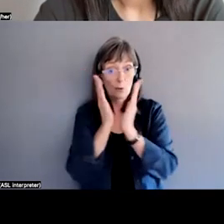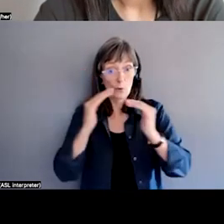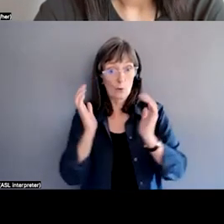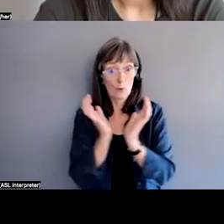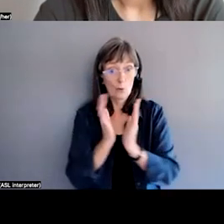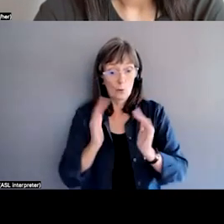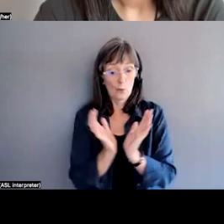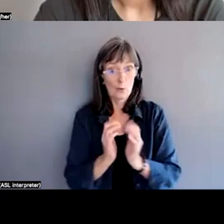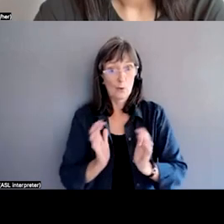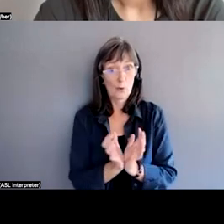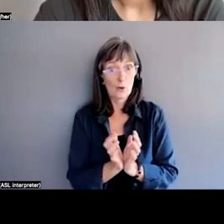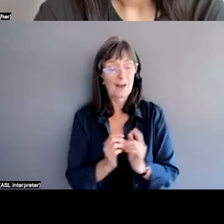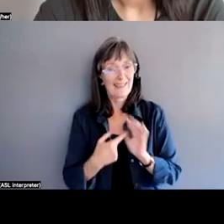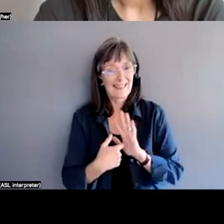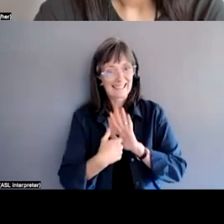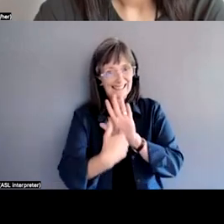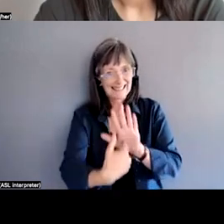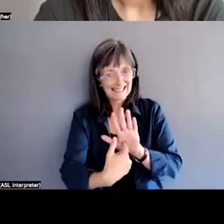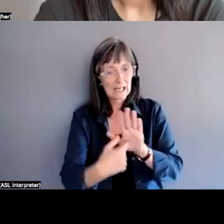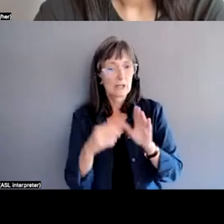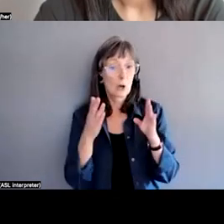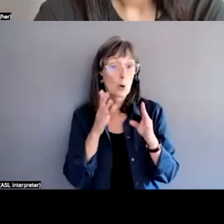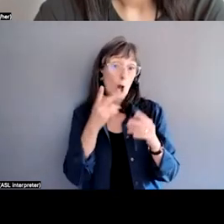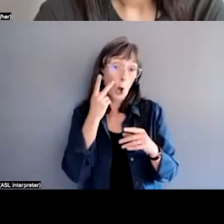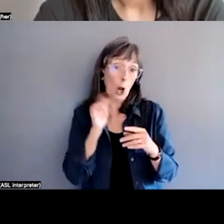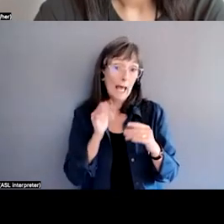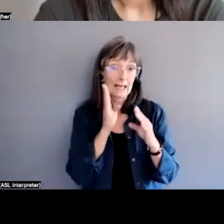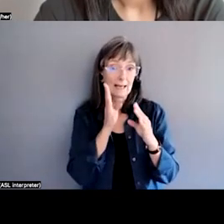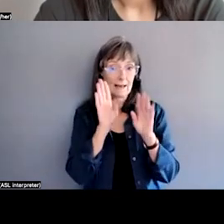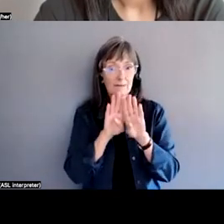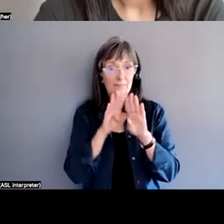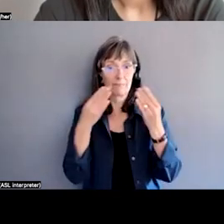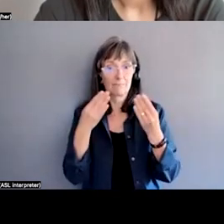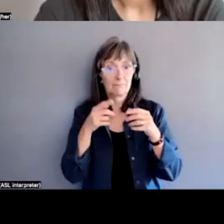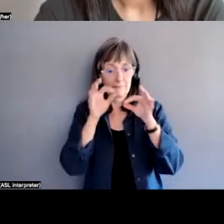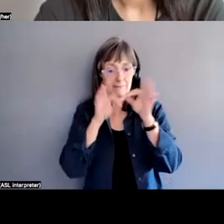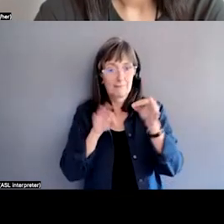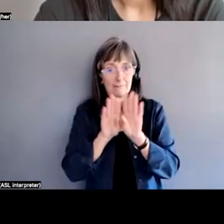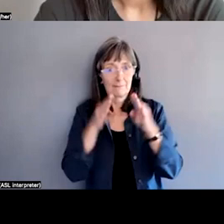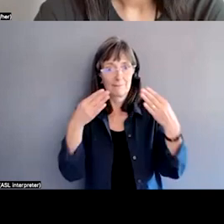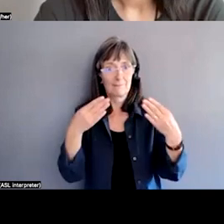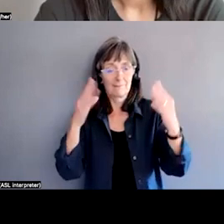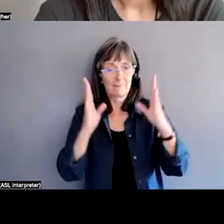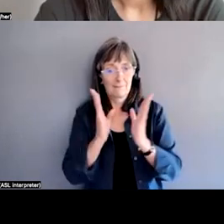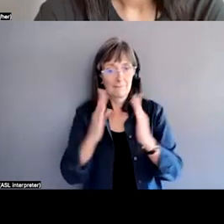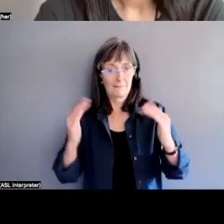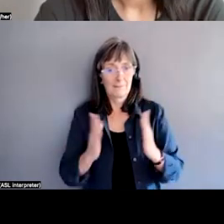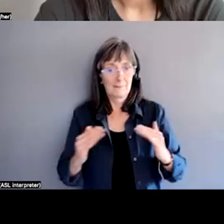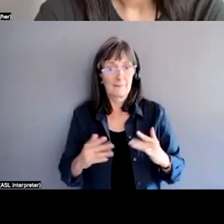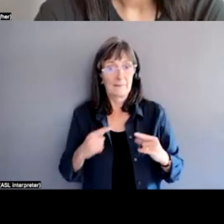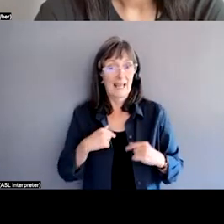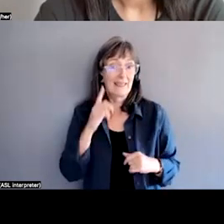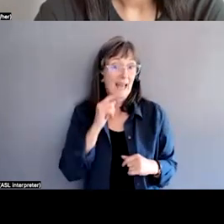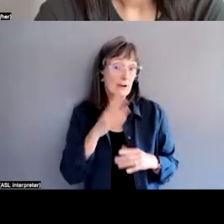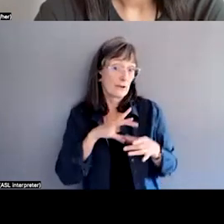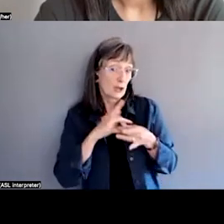thing that was also a part of the storyline itself, of hiding under clothing and